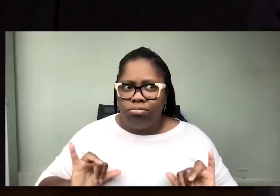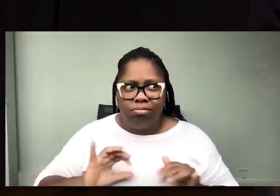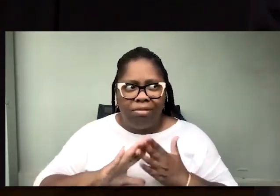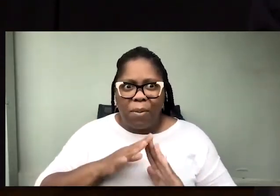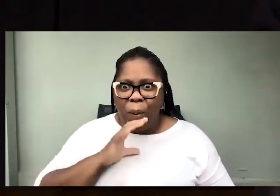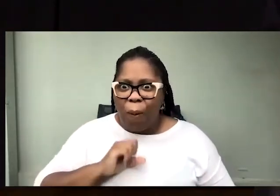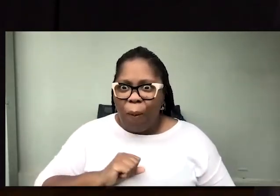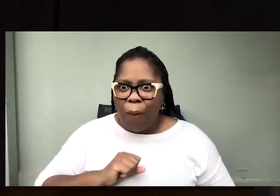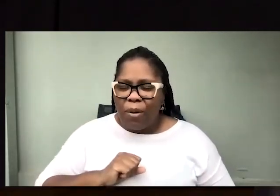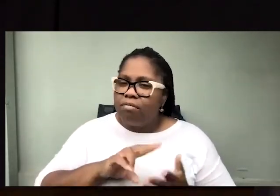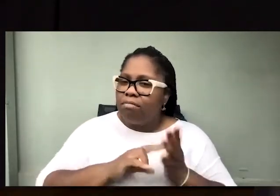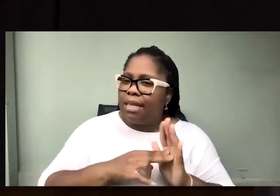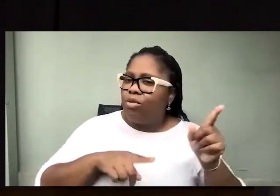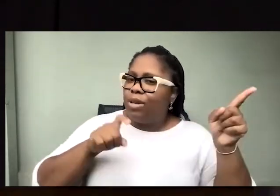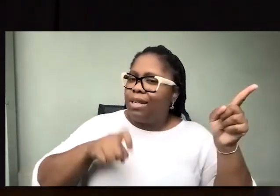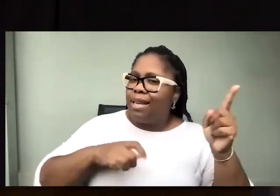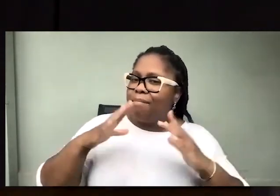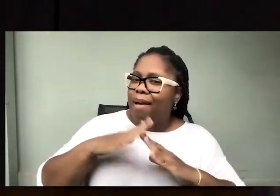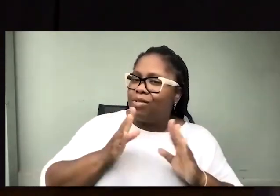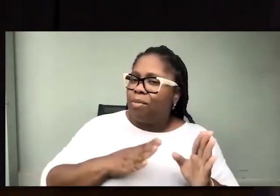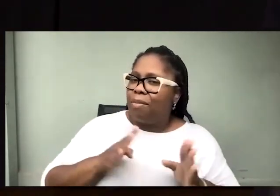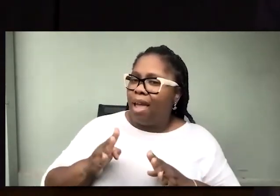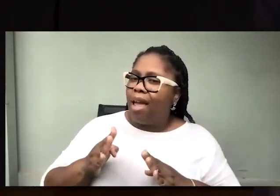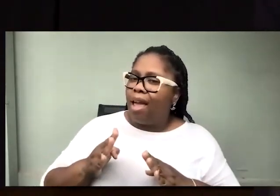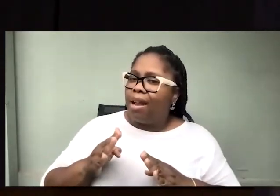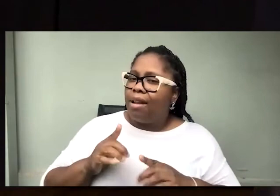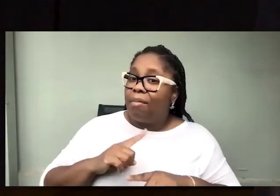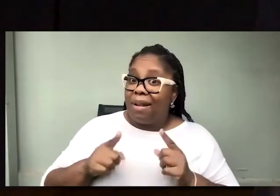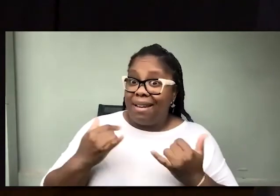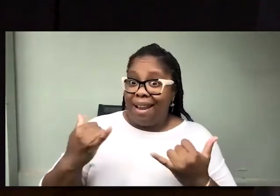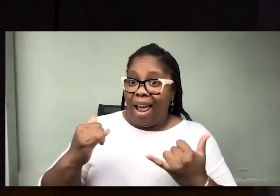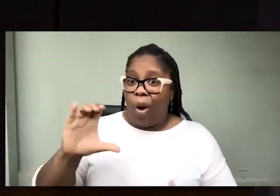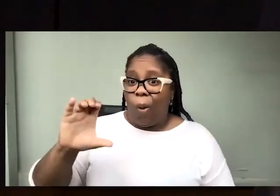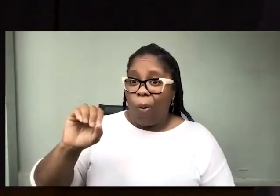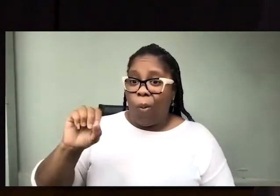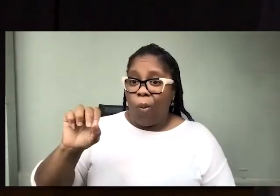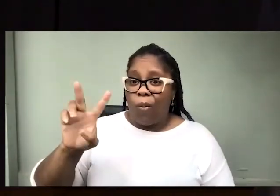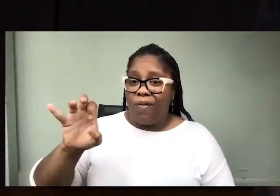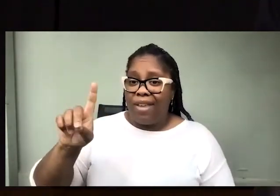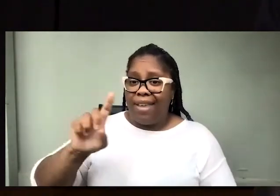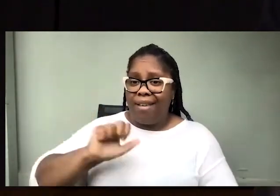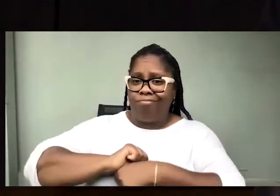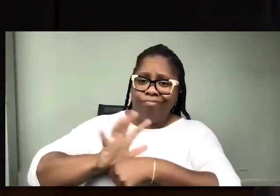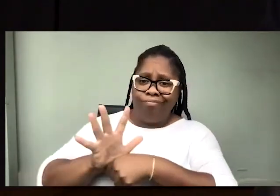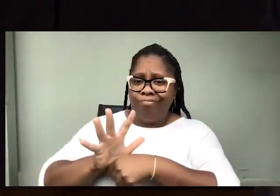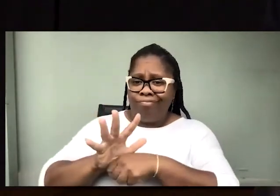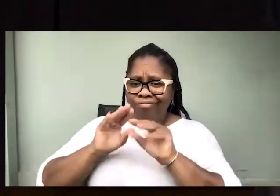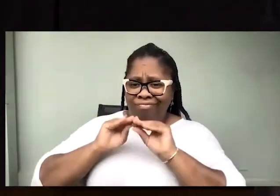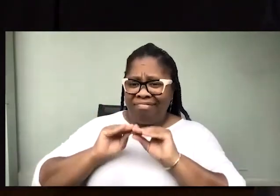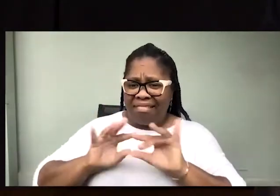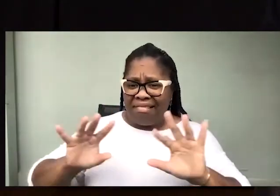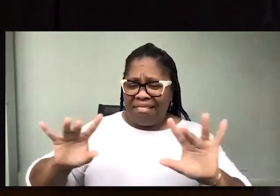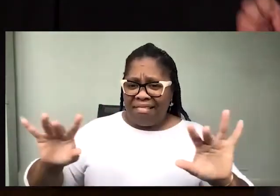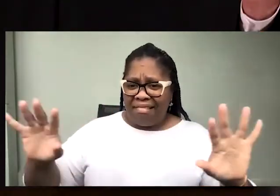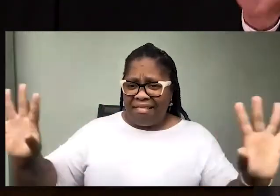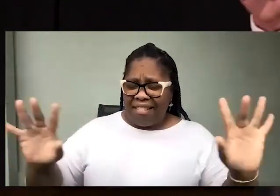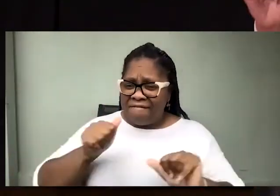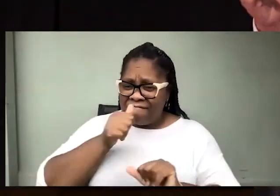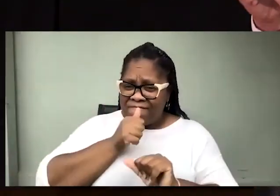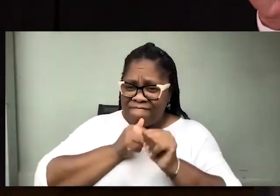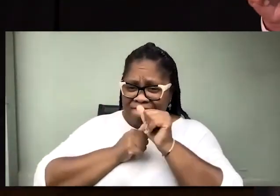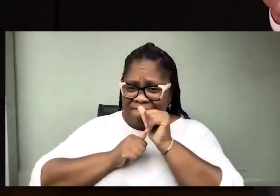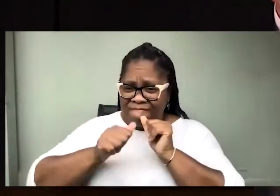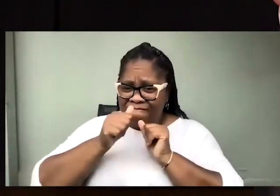plan become more and more apparent, but COVID and the pandemic that we've all gone through